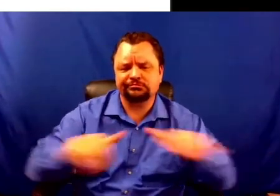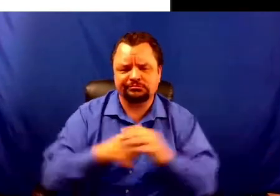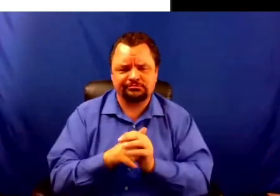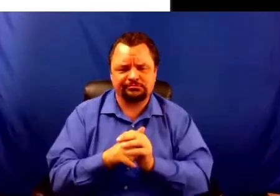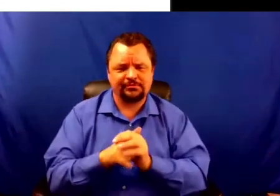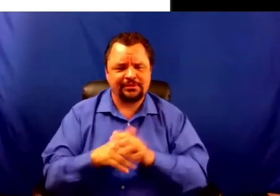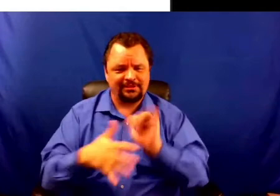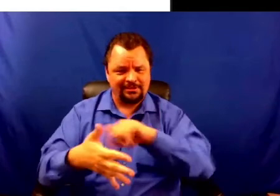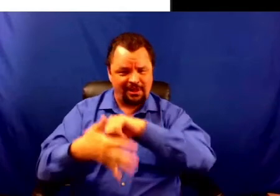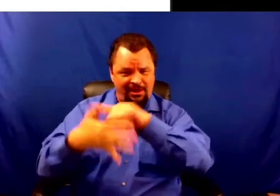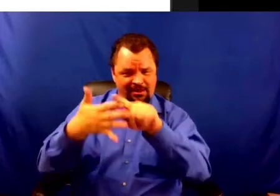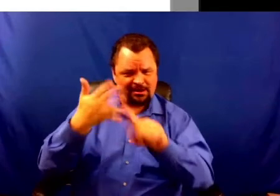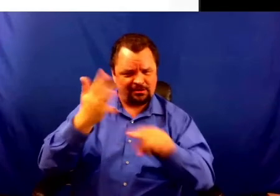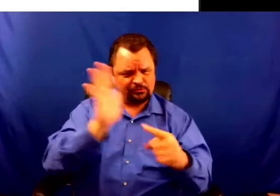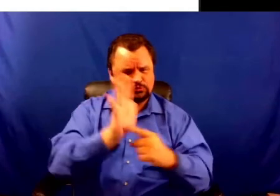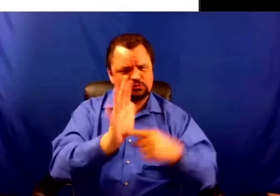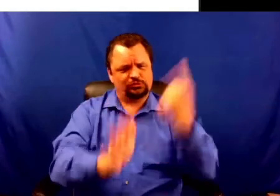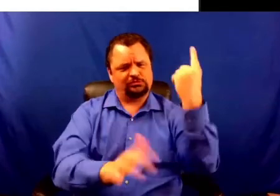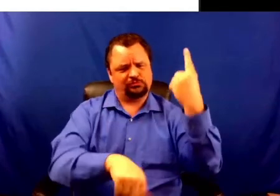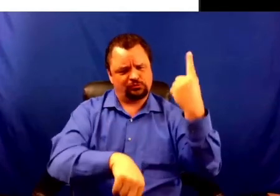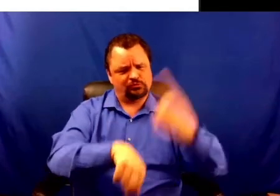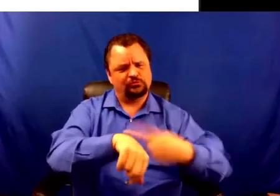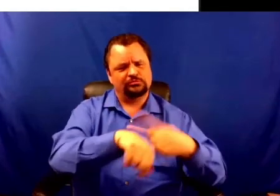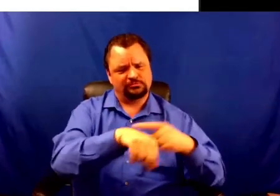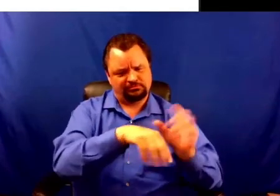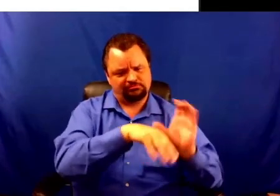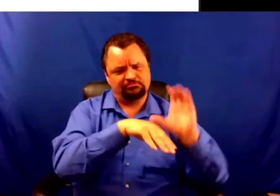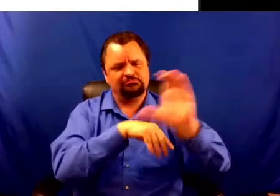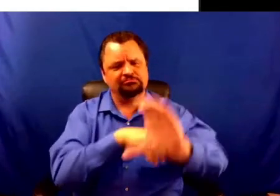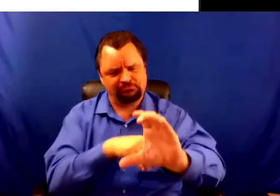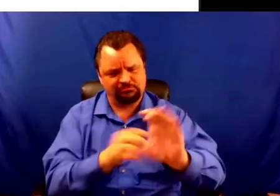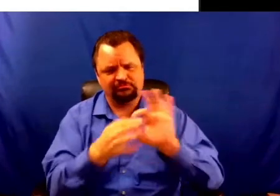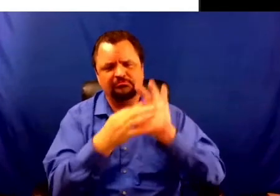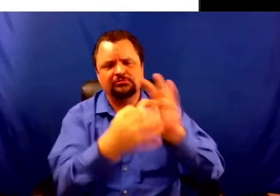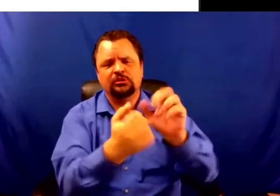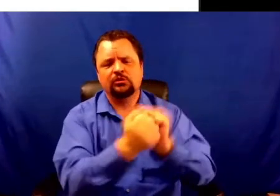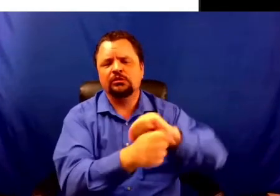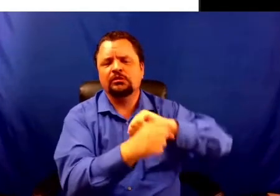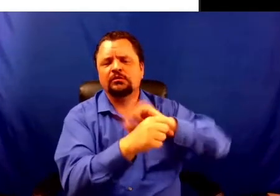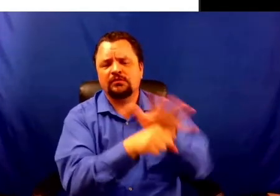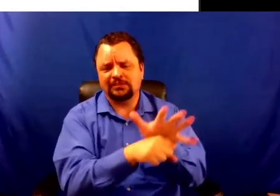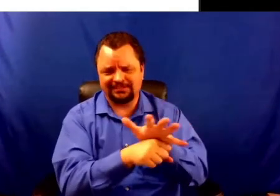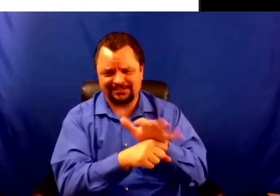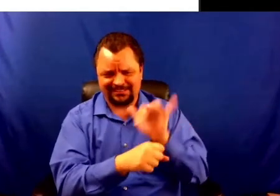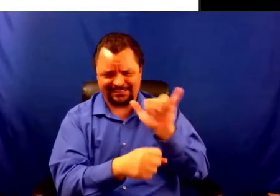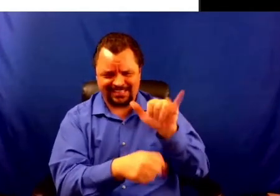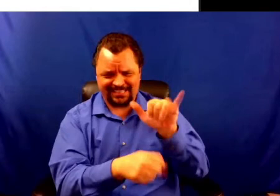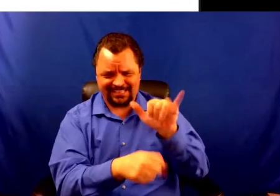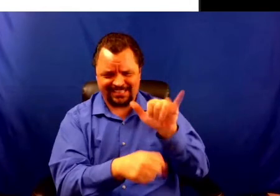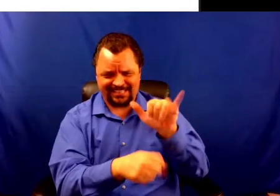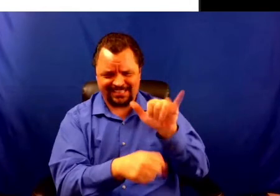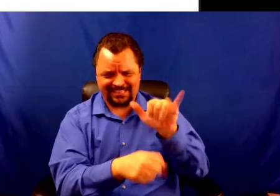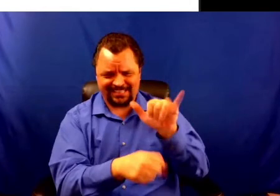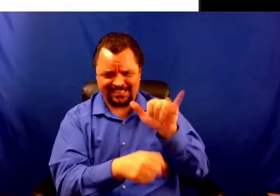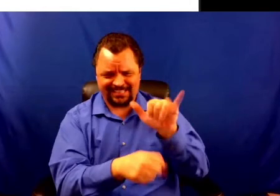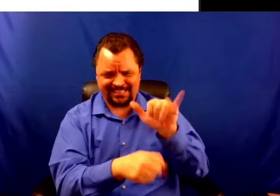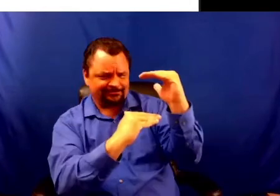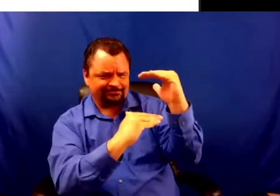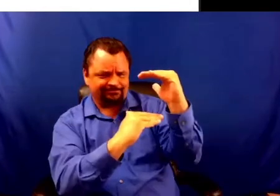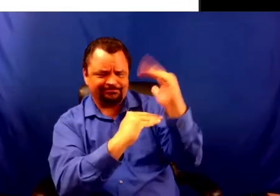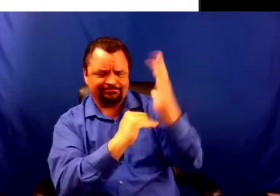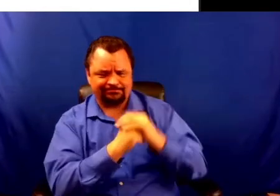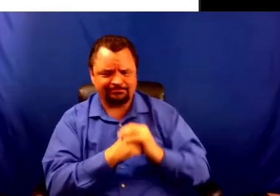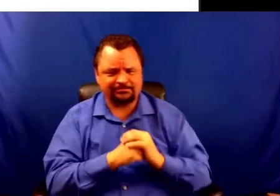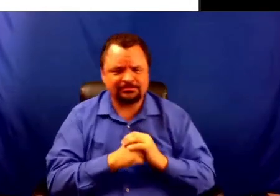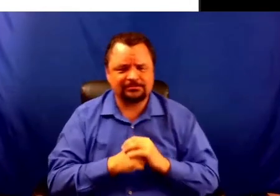funds are specific to COVID and are very time limited. So these funds will be